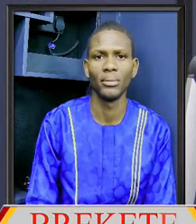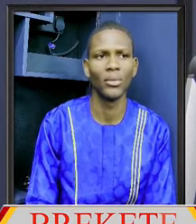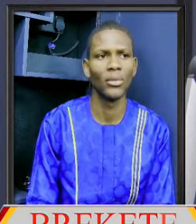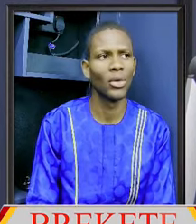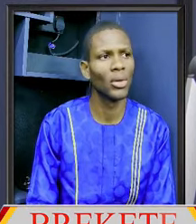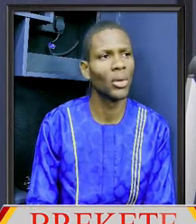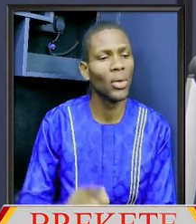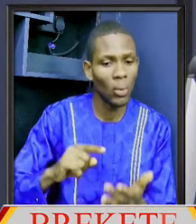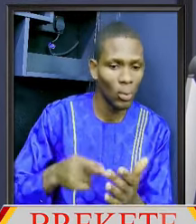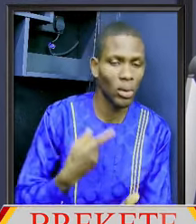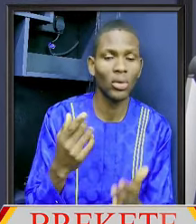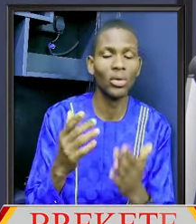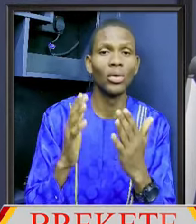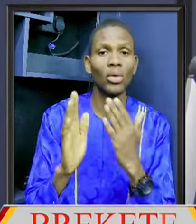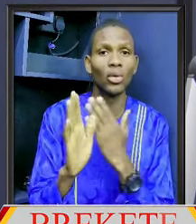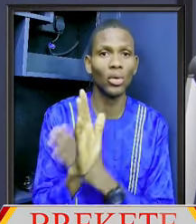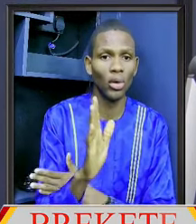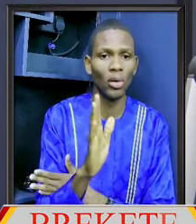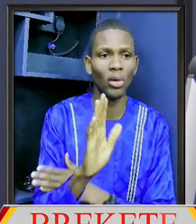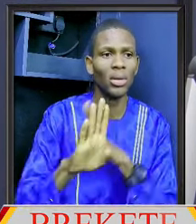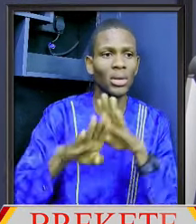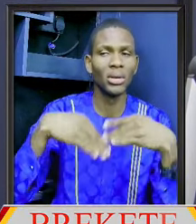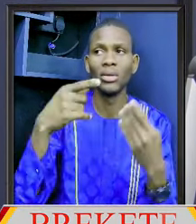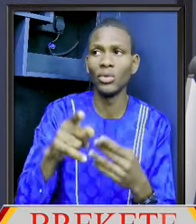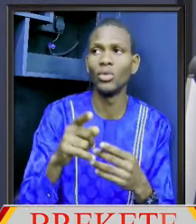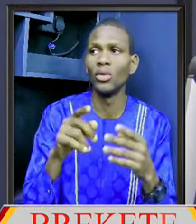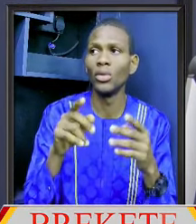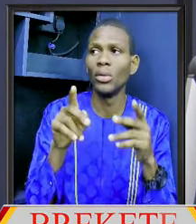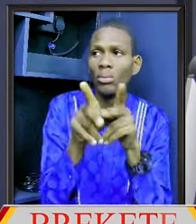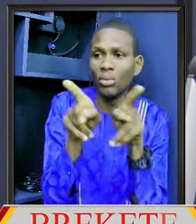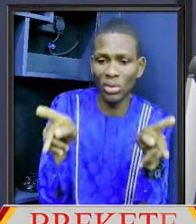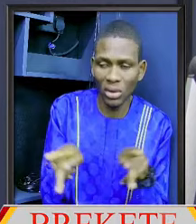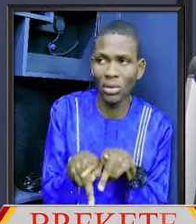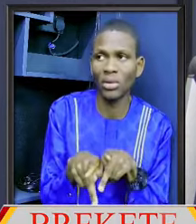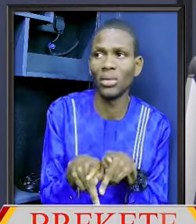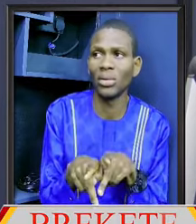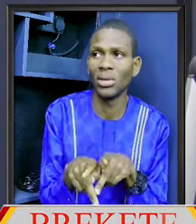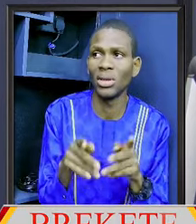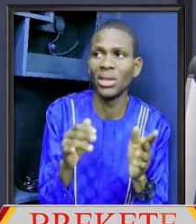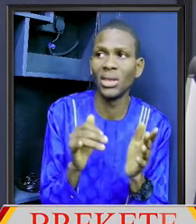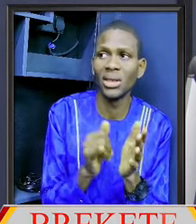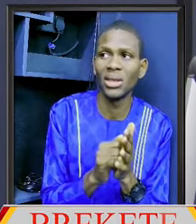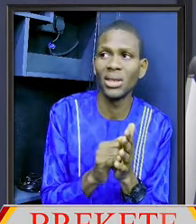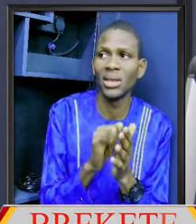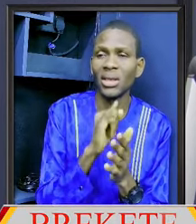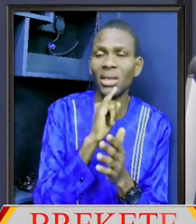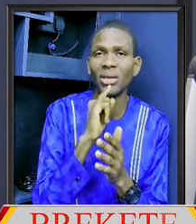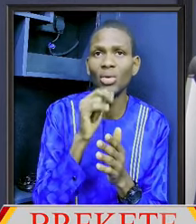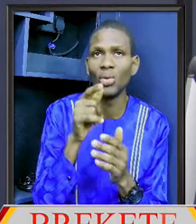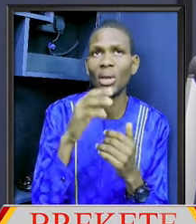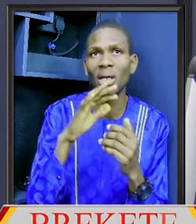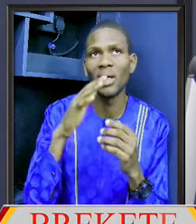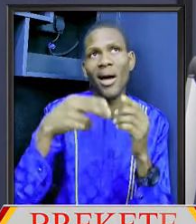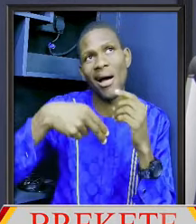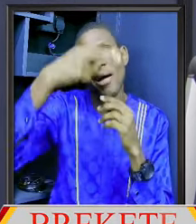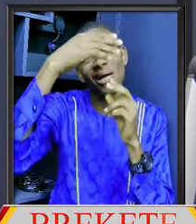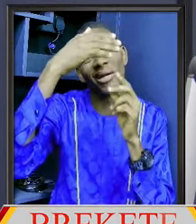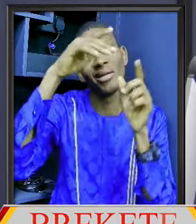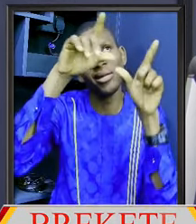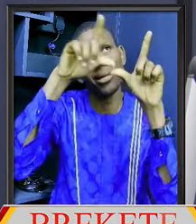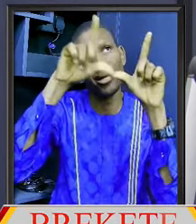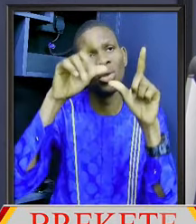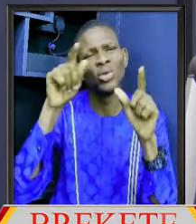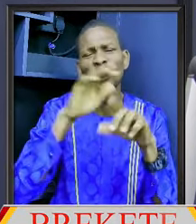Once God don't give you that position, we reach that level. You don't need to